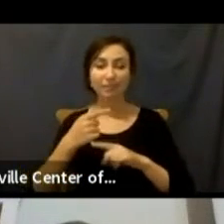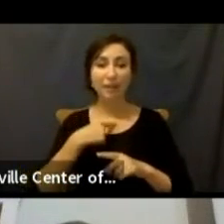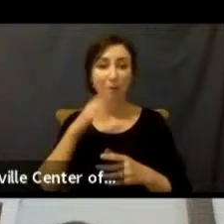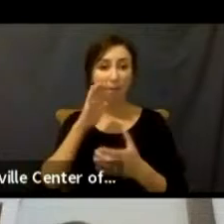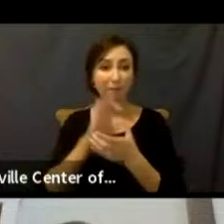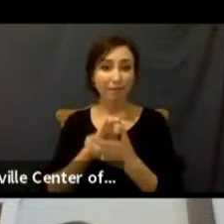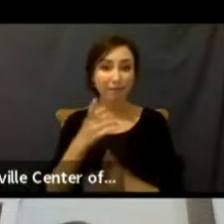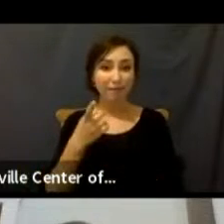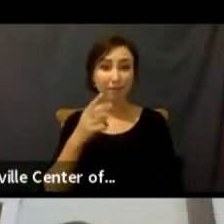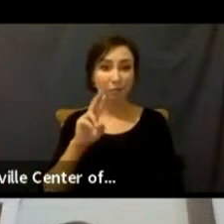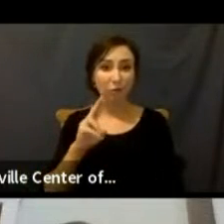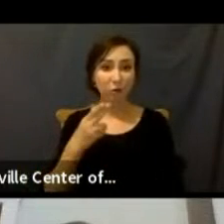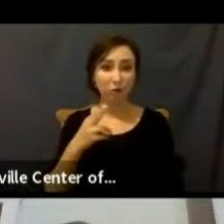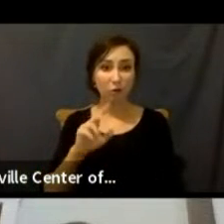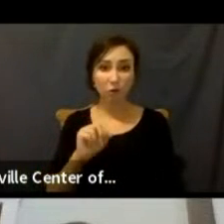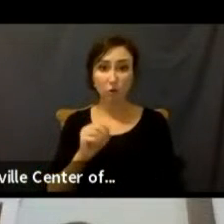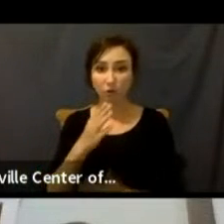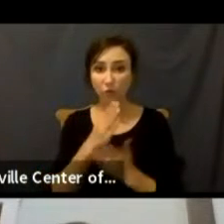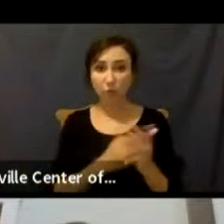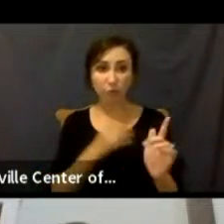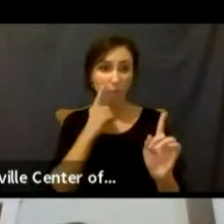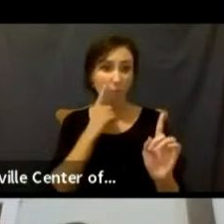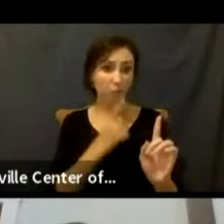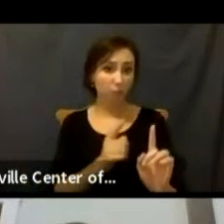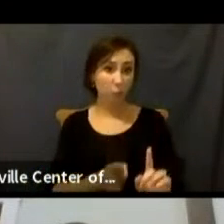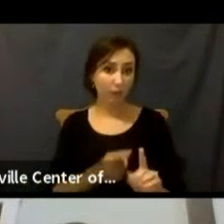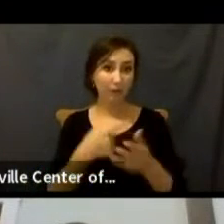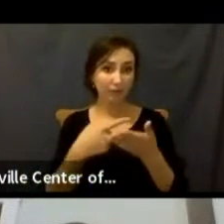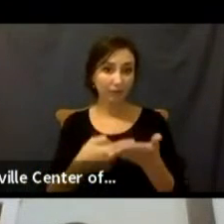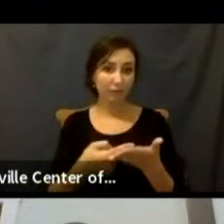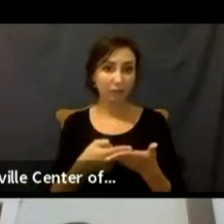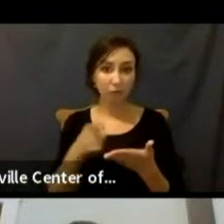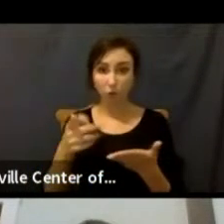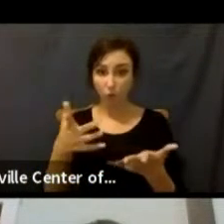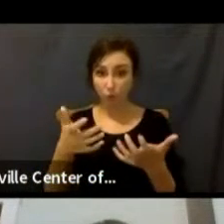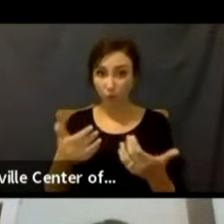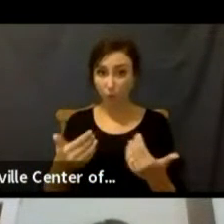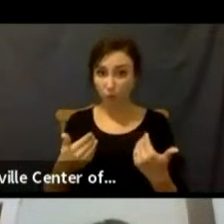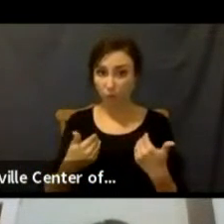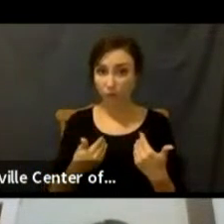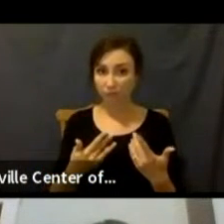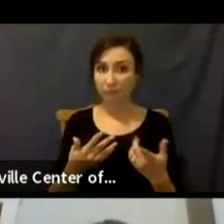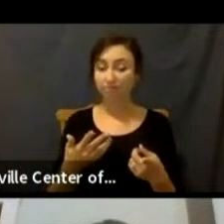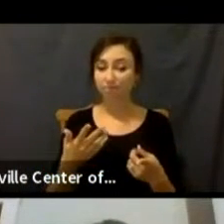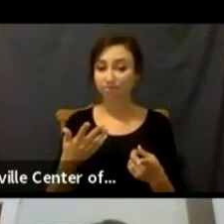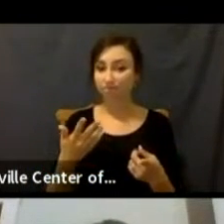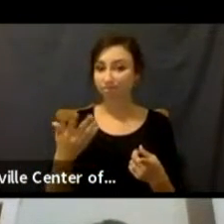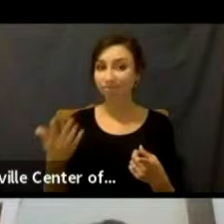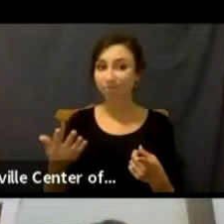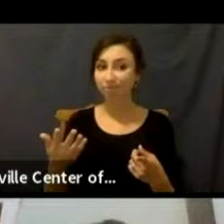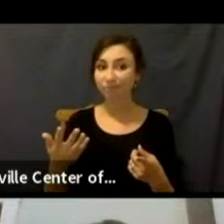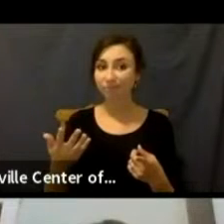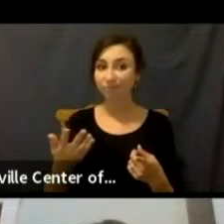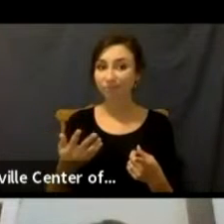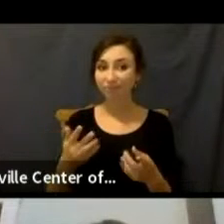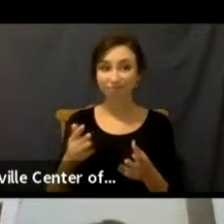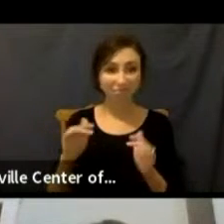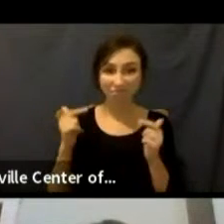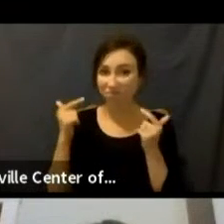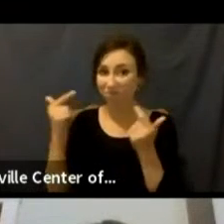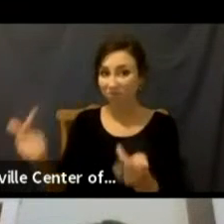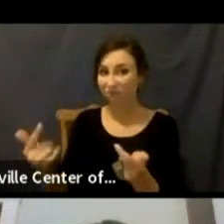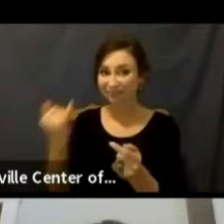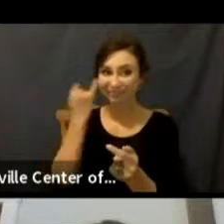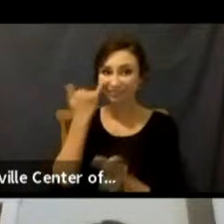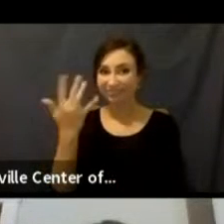there were some points of discussion that you wanted to have. So the floor is yours if you would like